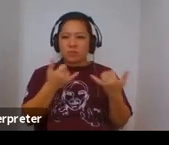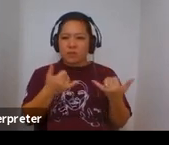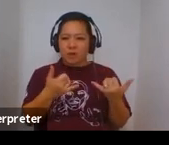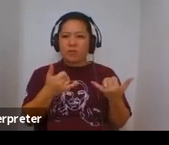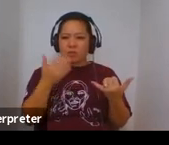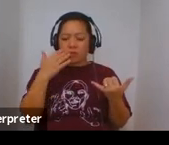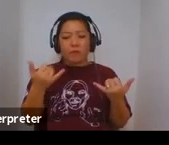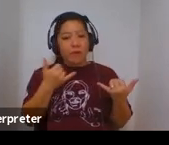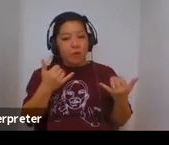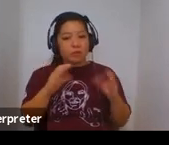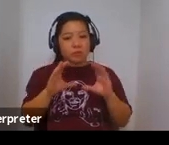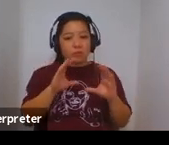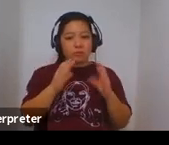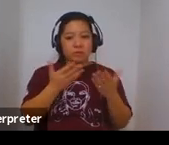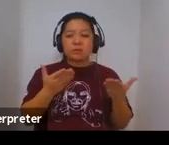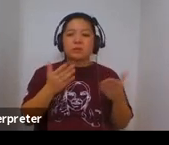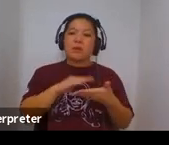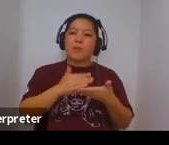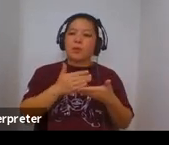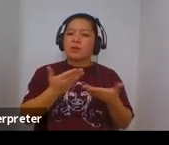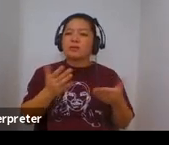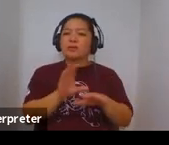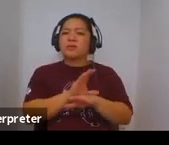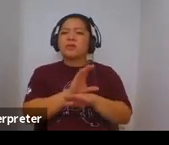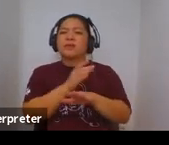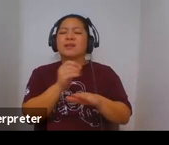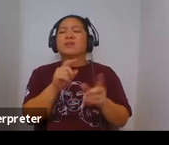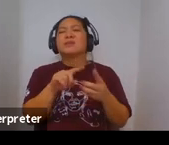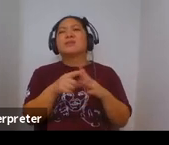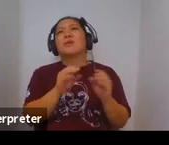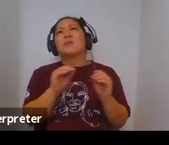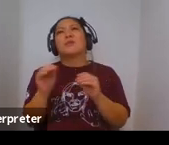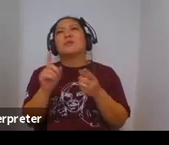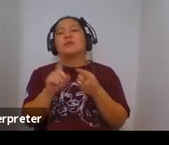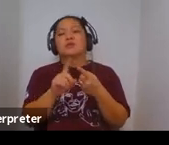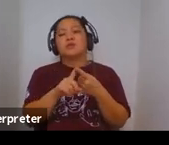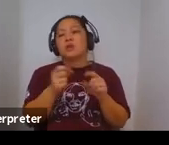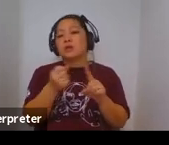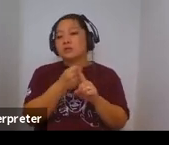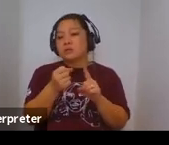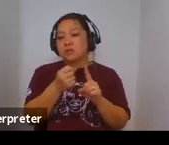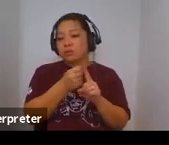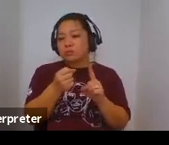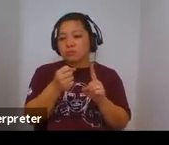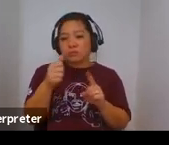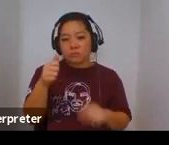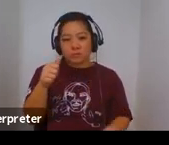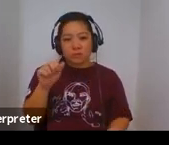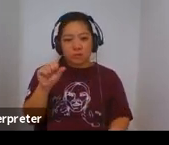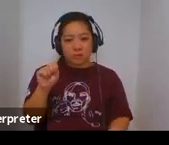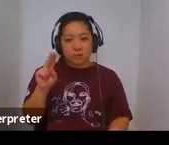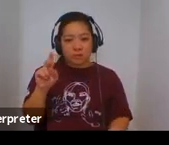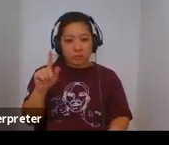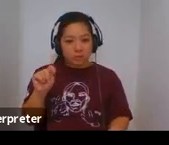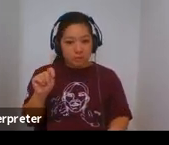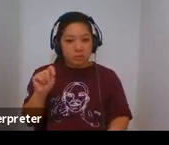and electronic communications. Then you start moving into the assault bracket where it's a little bit